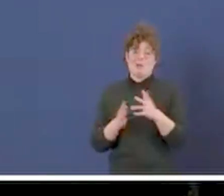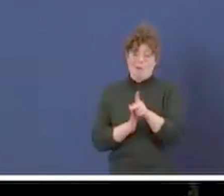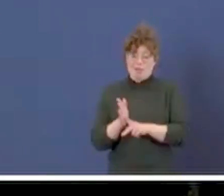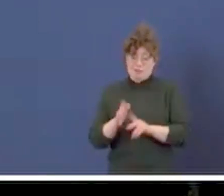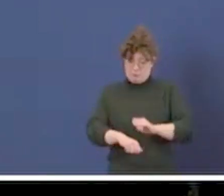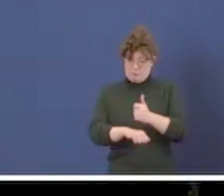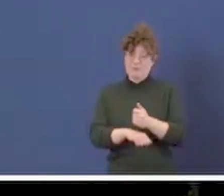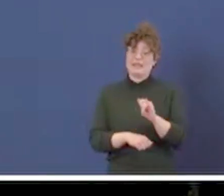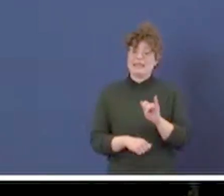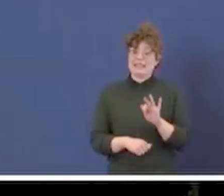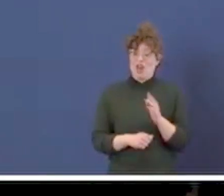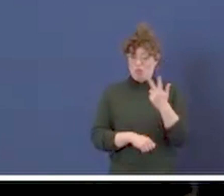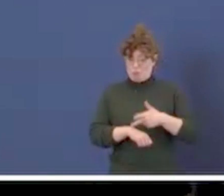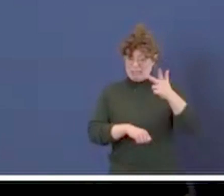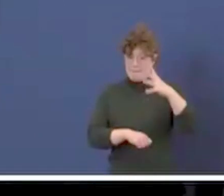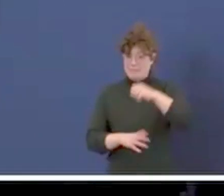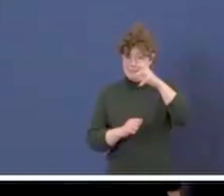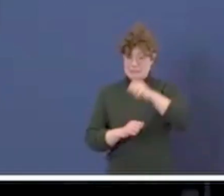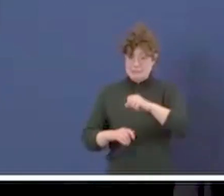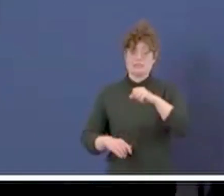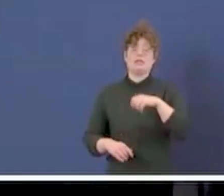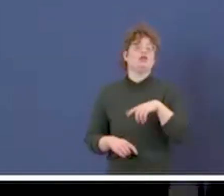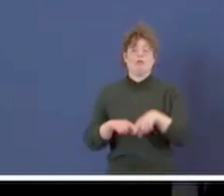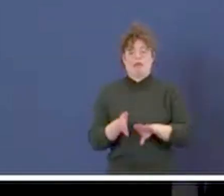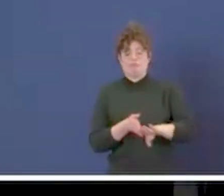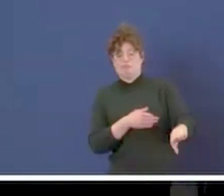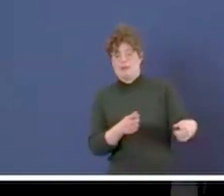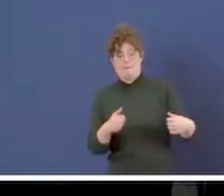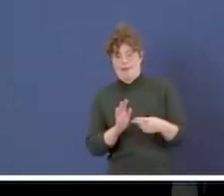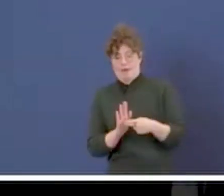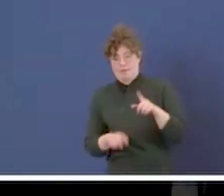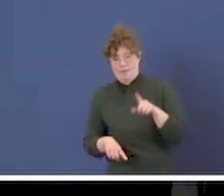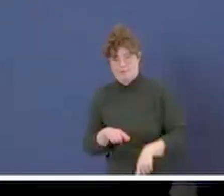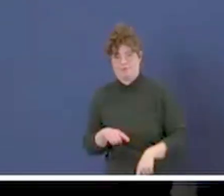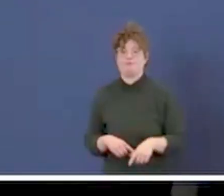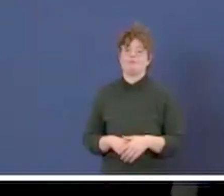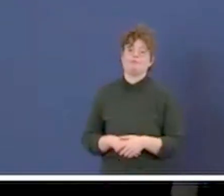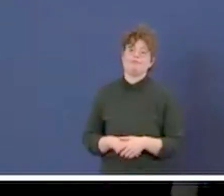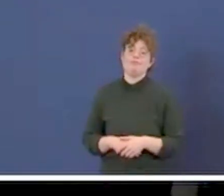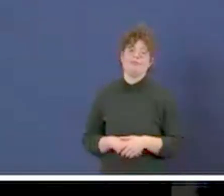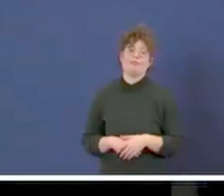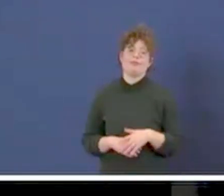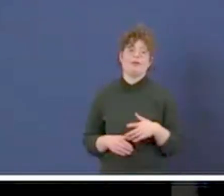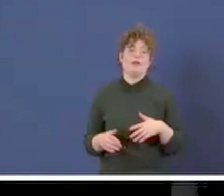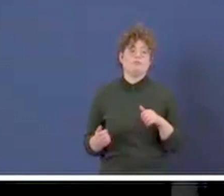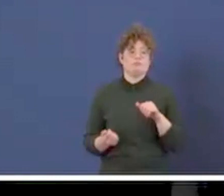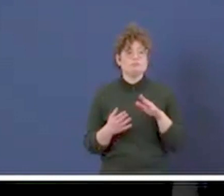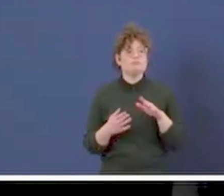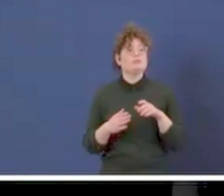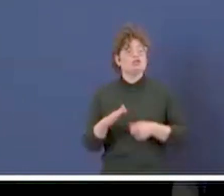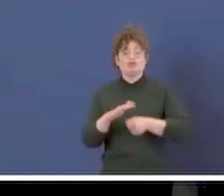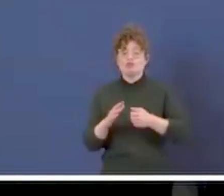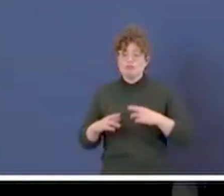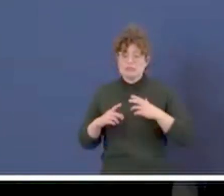scheduled appointments, you are discharged from their care and can no longer access these services. We encounter shelter residents